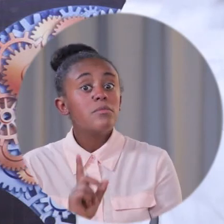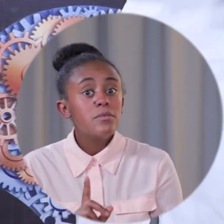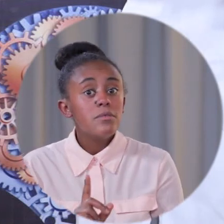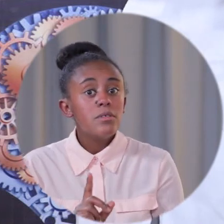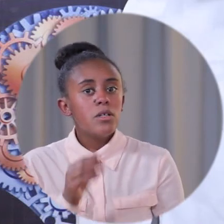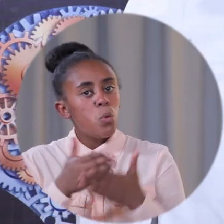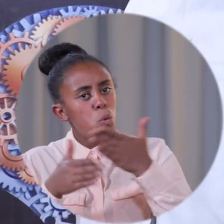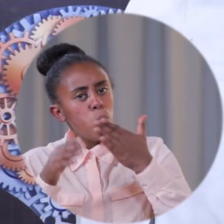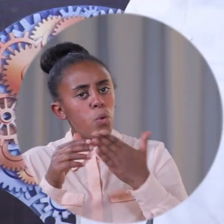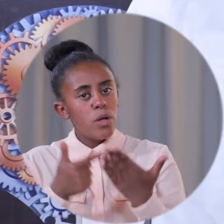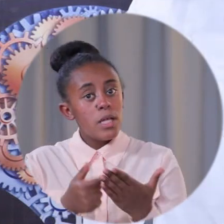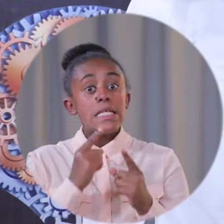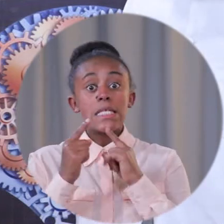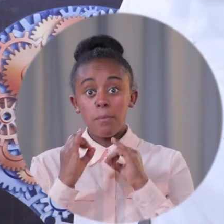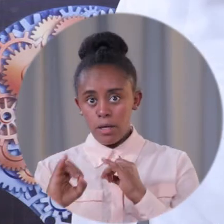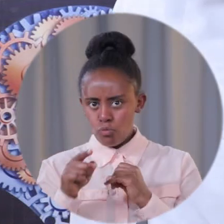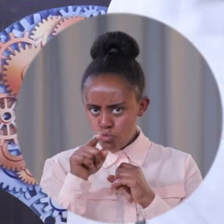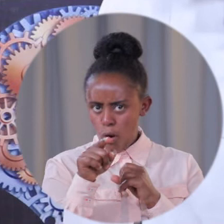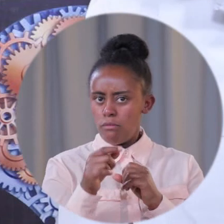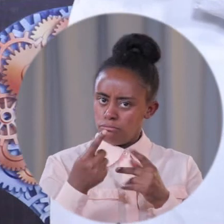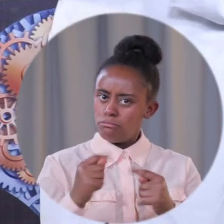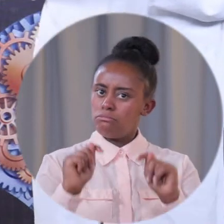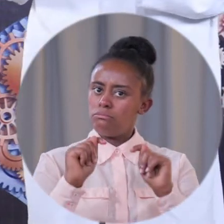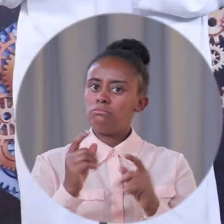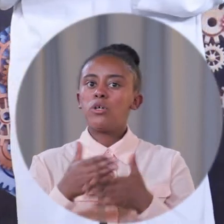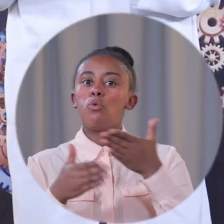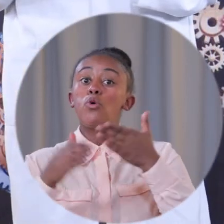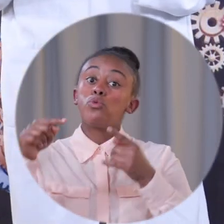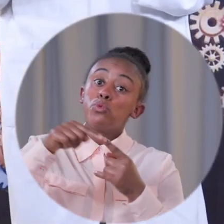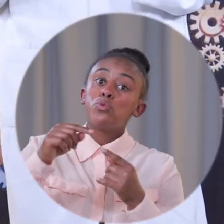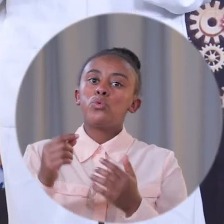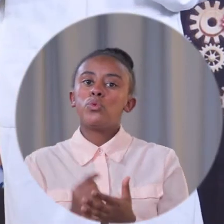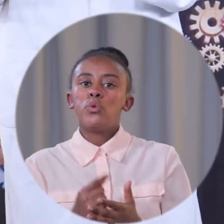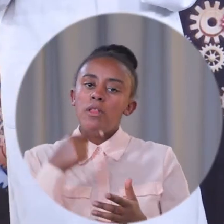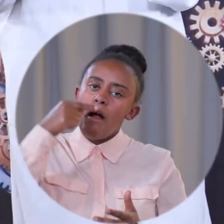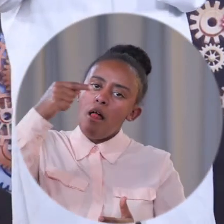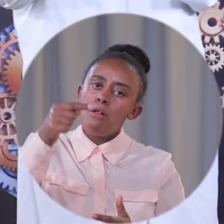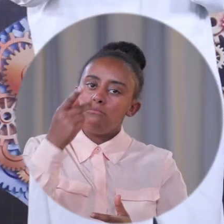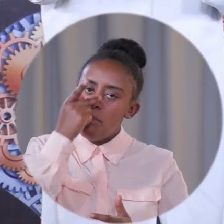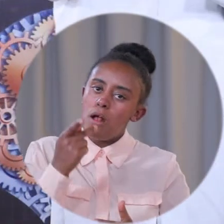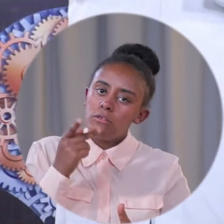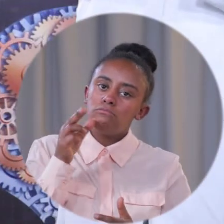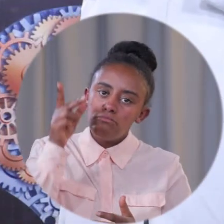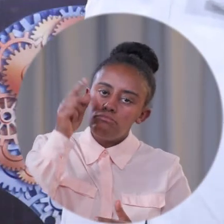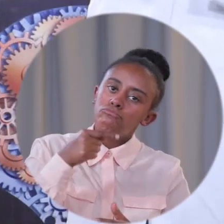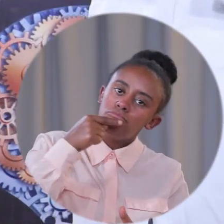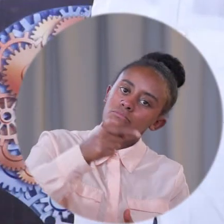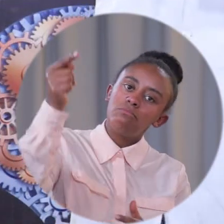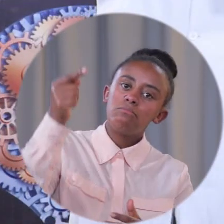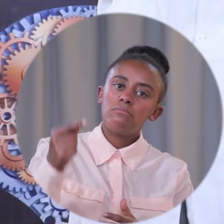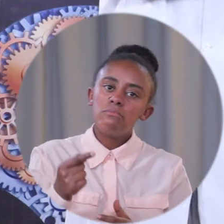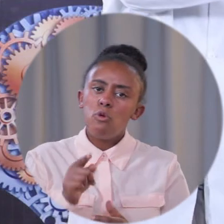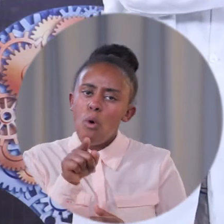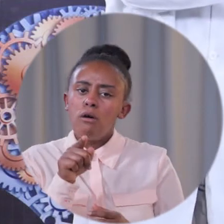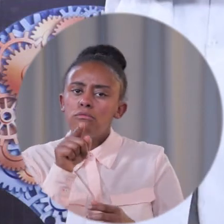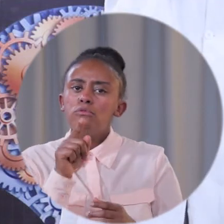order, this one is speaking, you are expected in order to tell your parents what